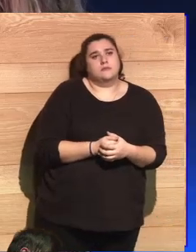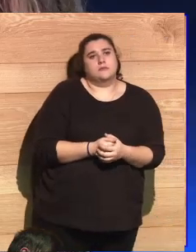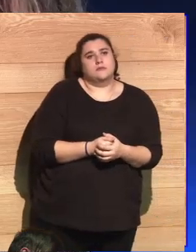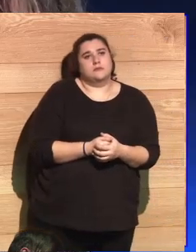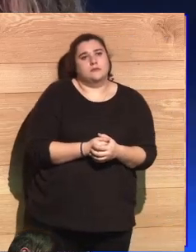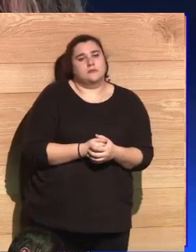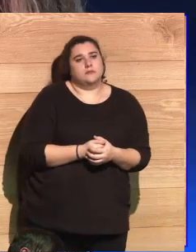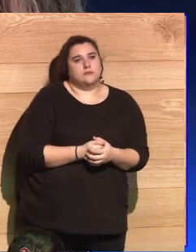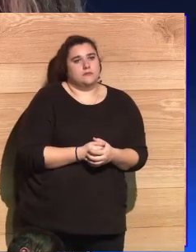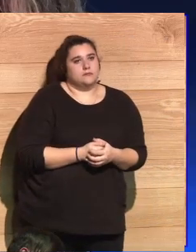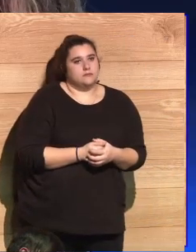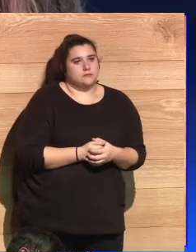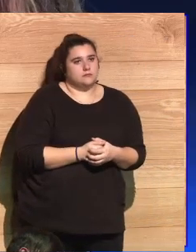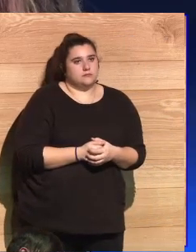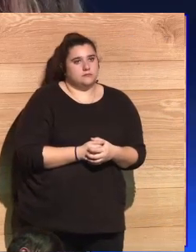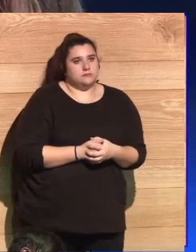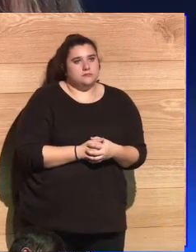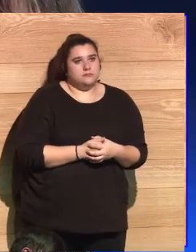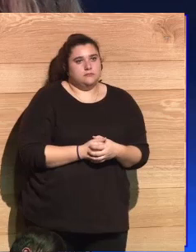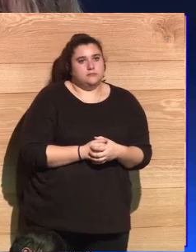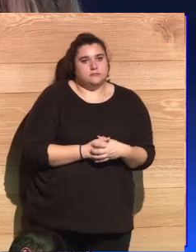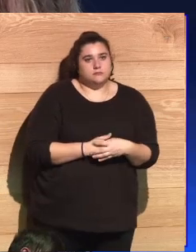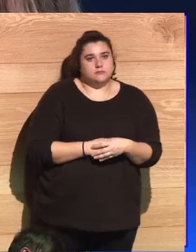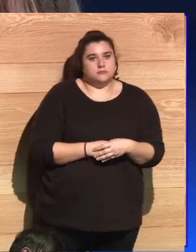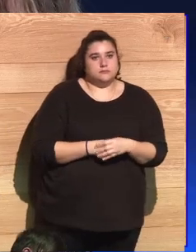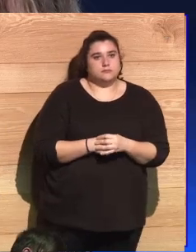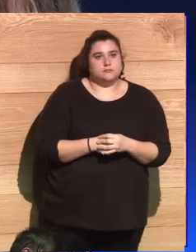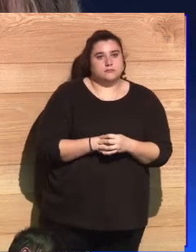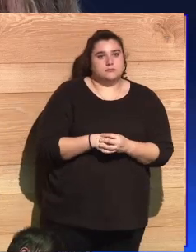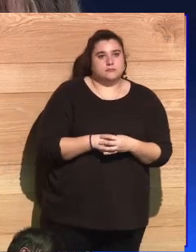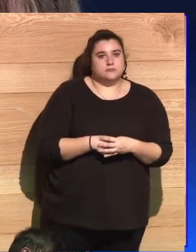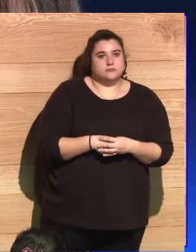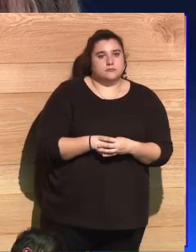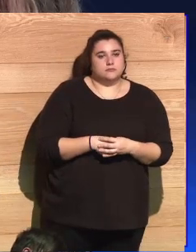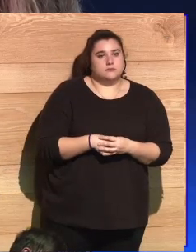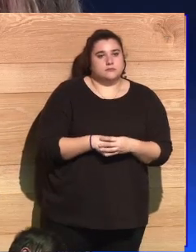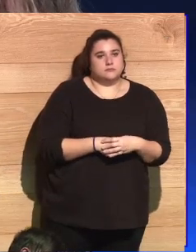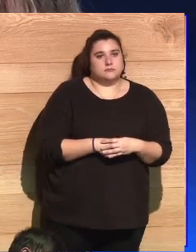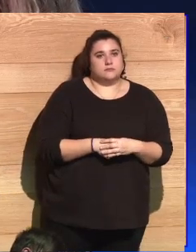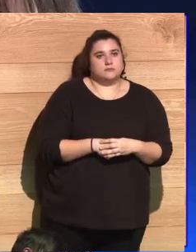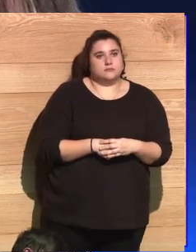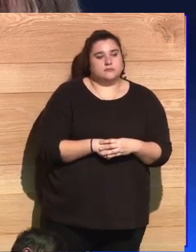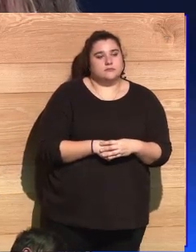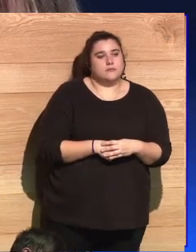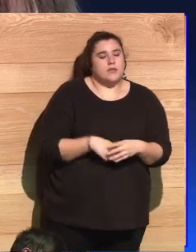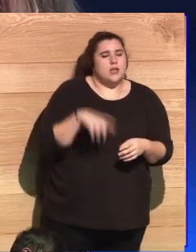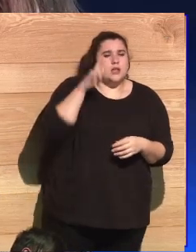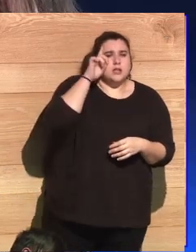Well, I'm not sure I understood the question.